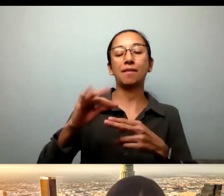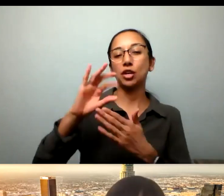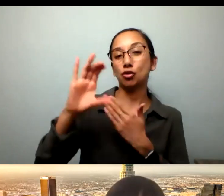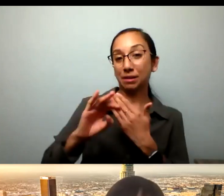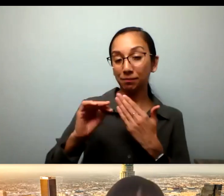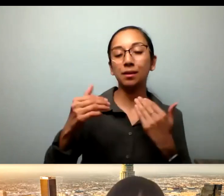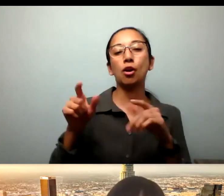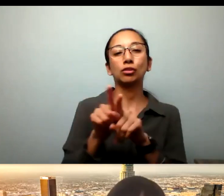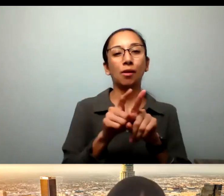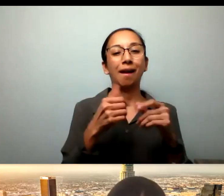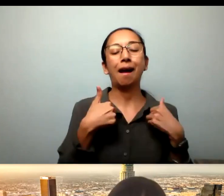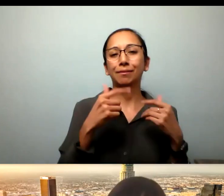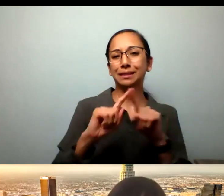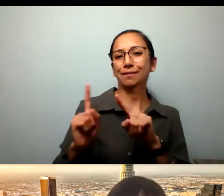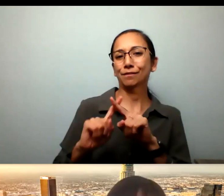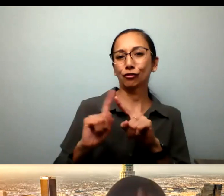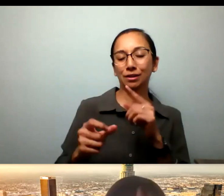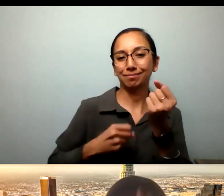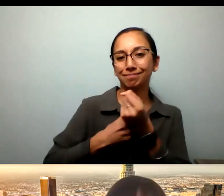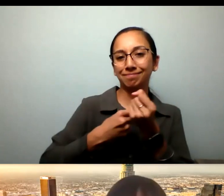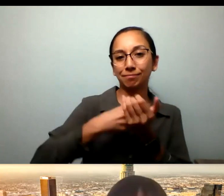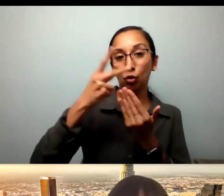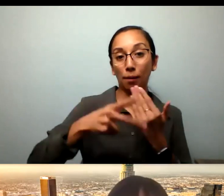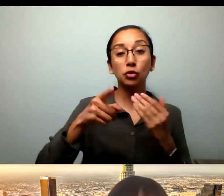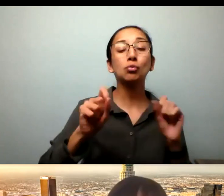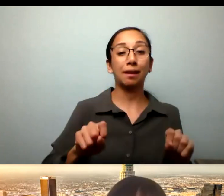number of supplemental programs, and you can email me at